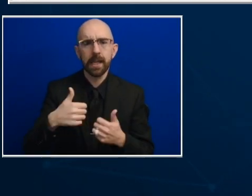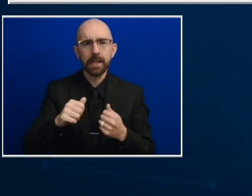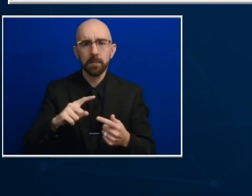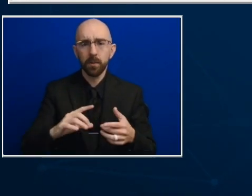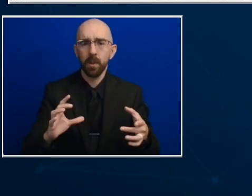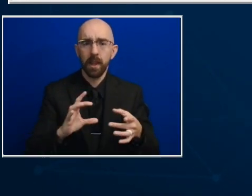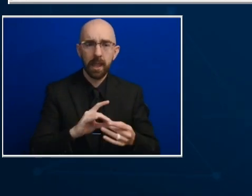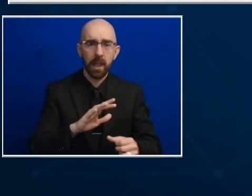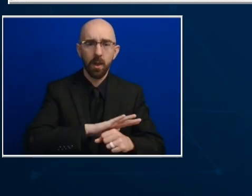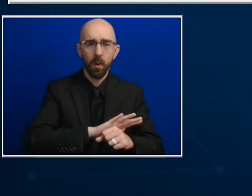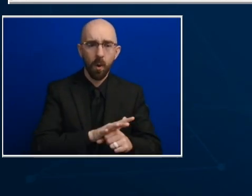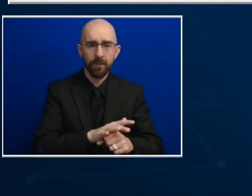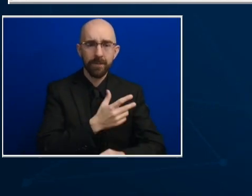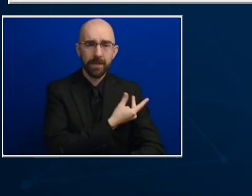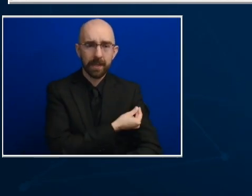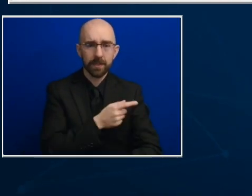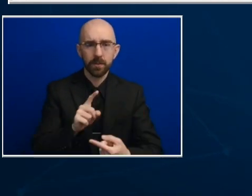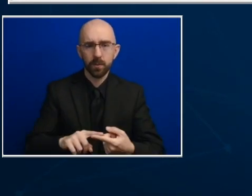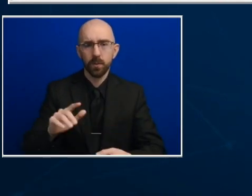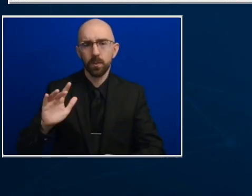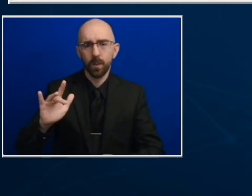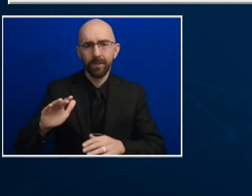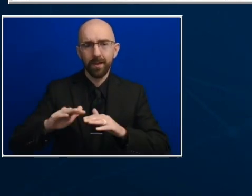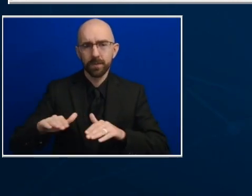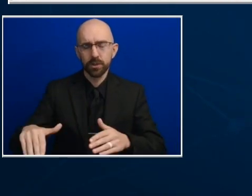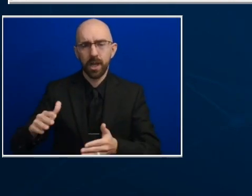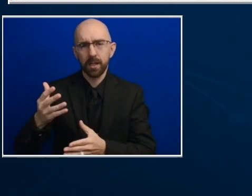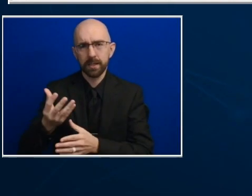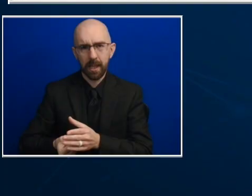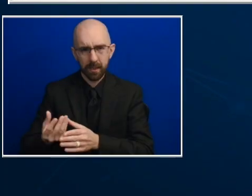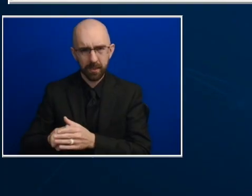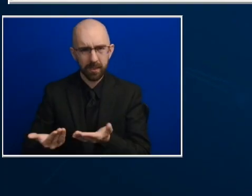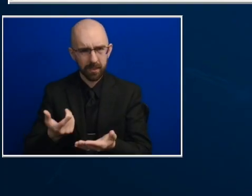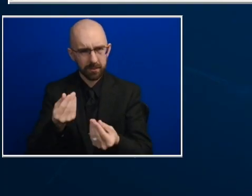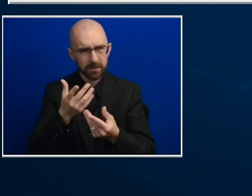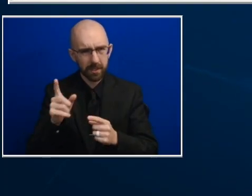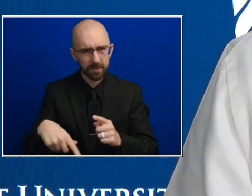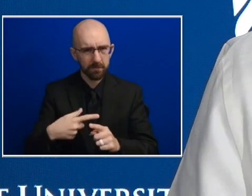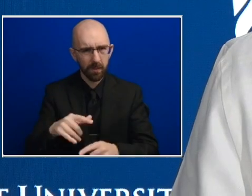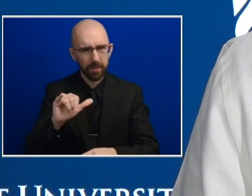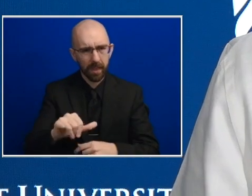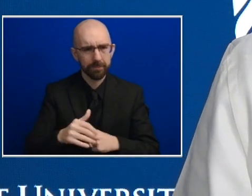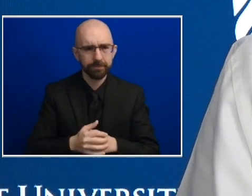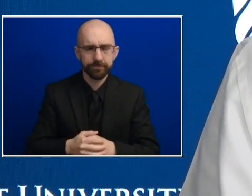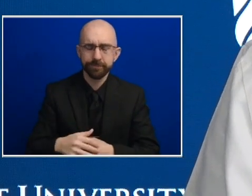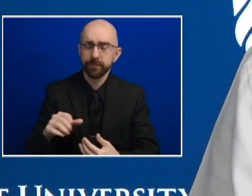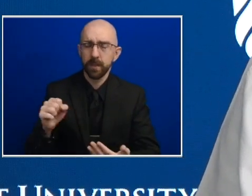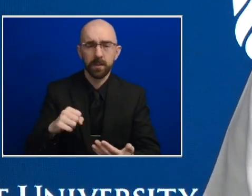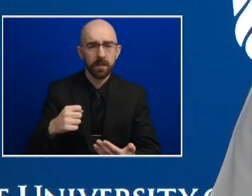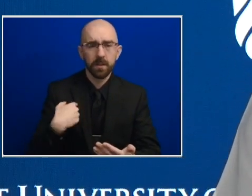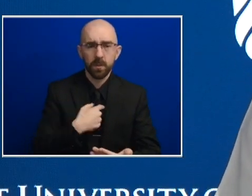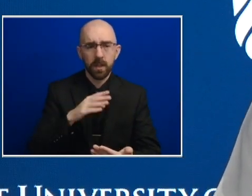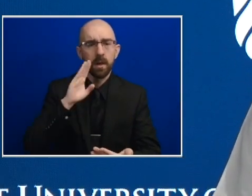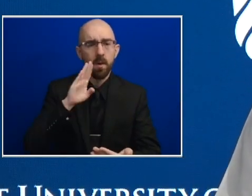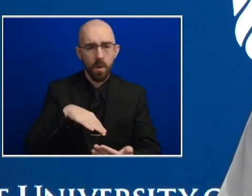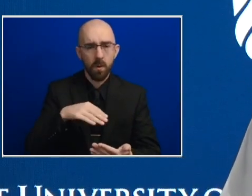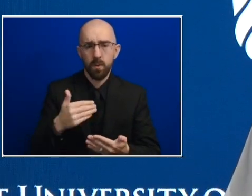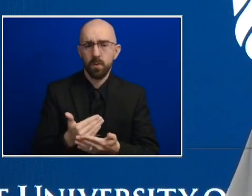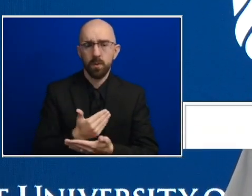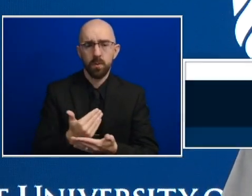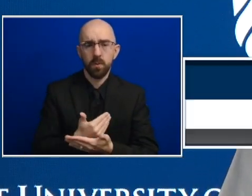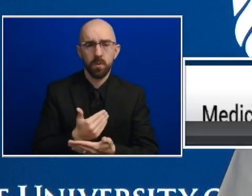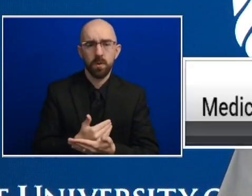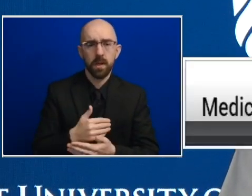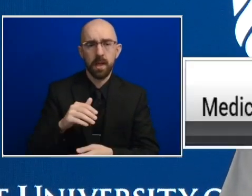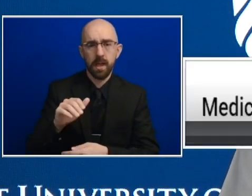vaccine to 25 child deaths. Yeah. What can you tell us about that? Yeah, you know, we know that the new ACIP